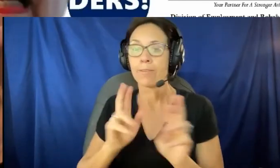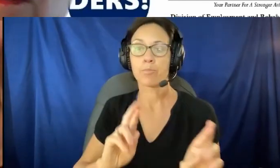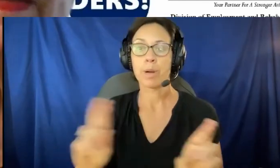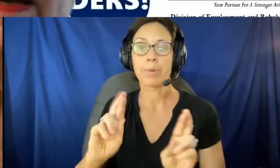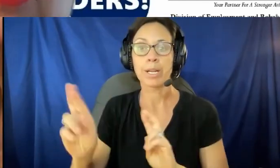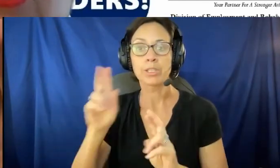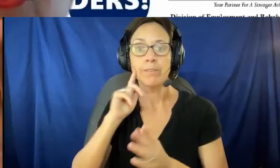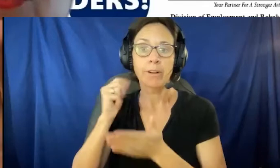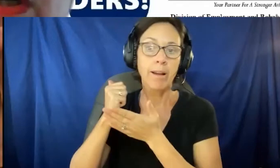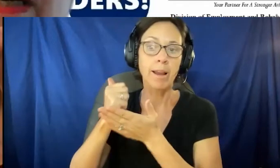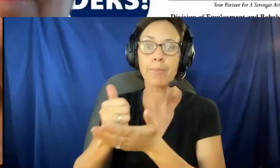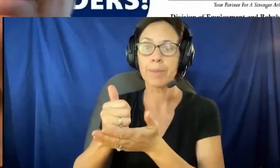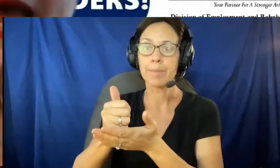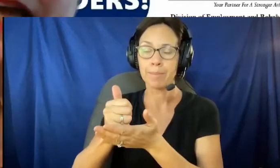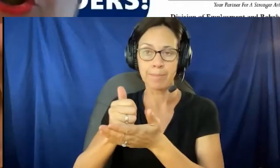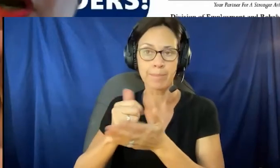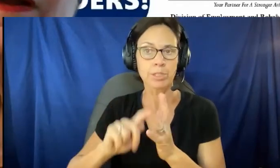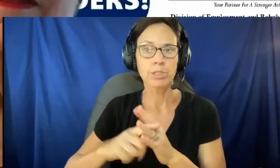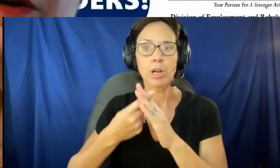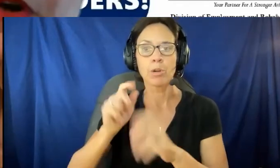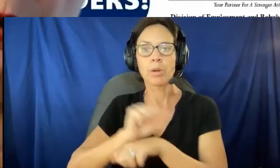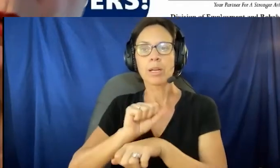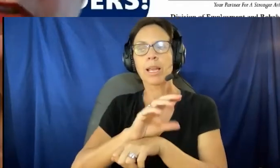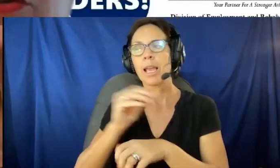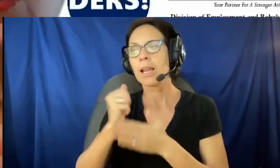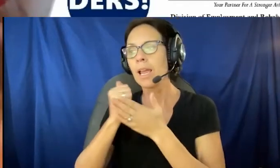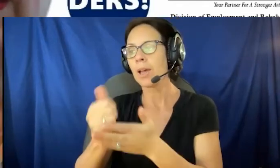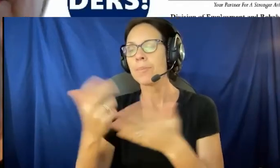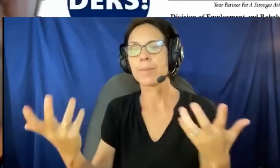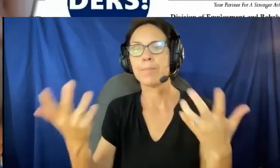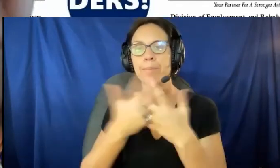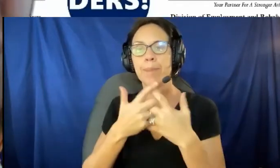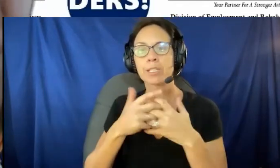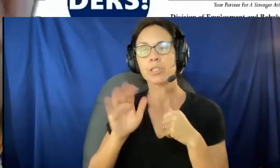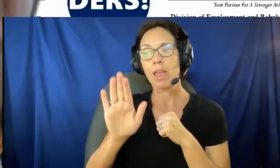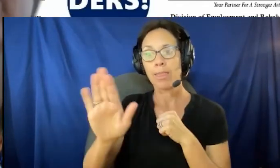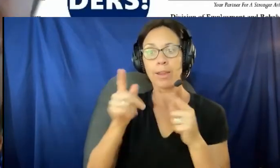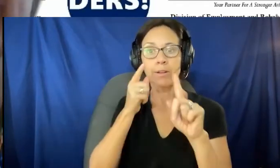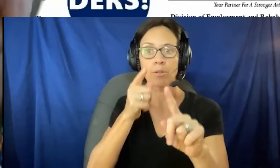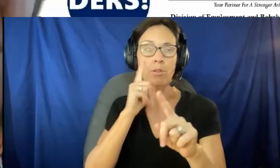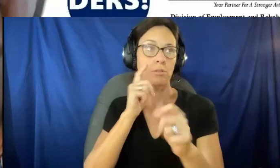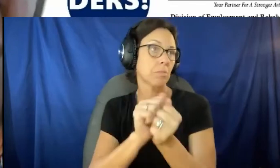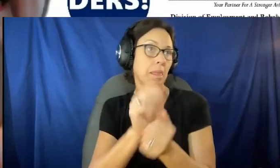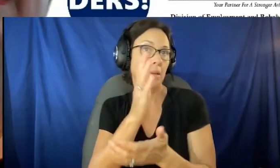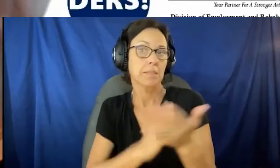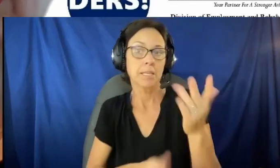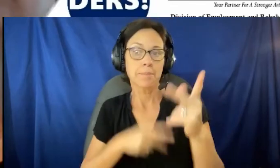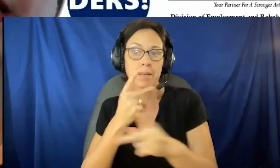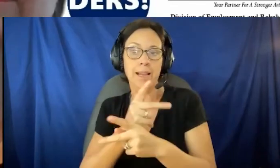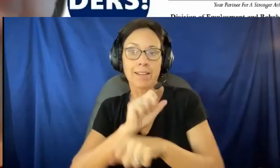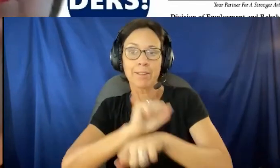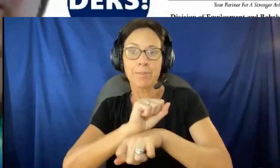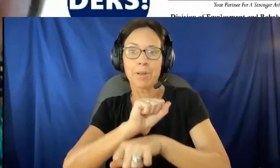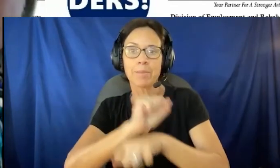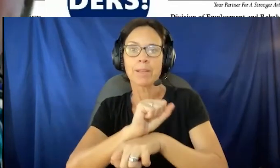and help them to match their goals with some kind of employment. And we